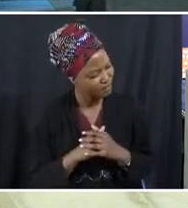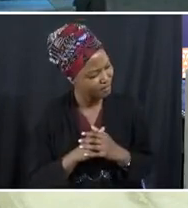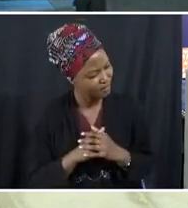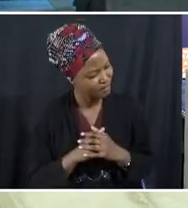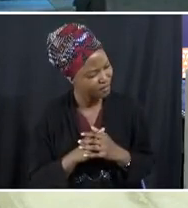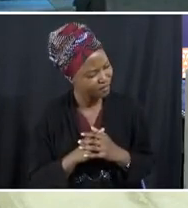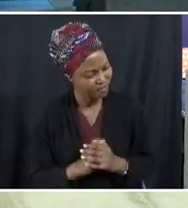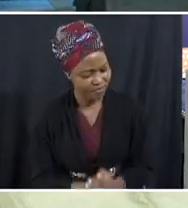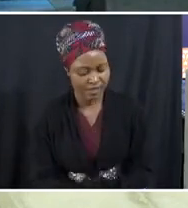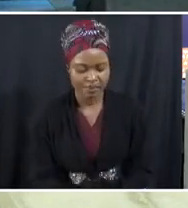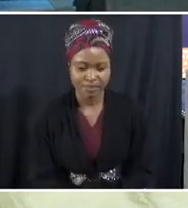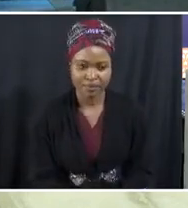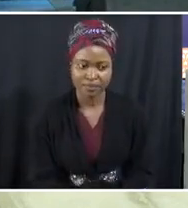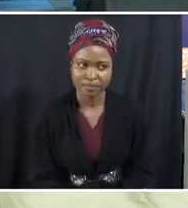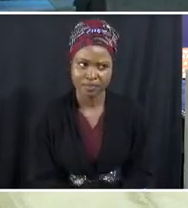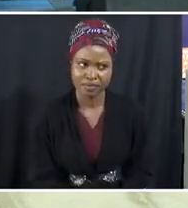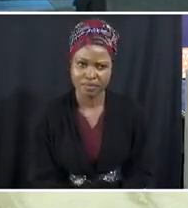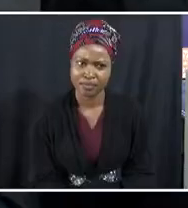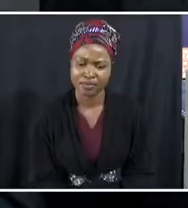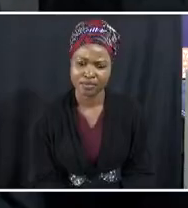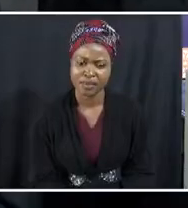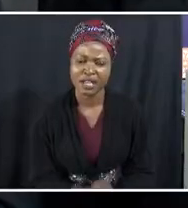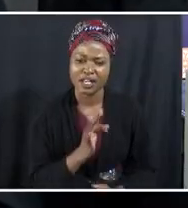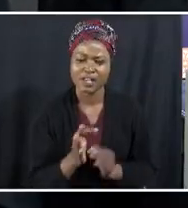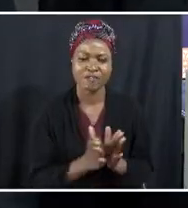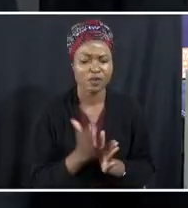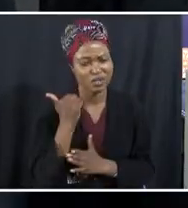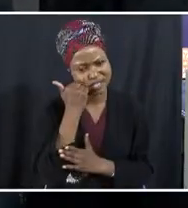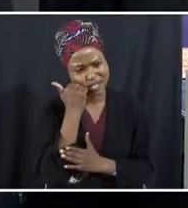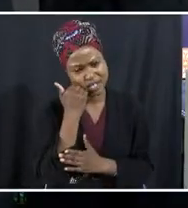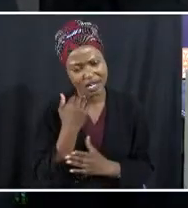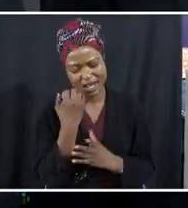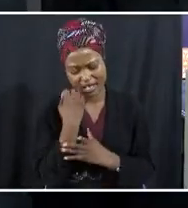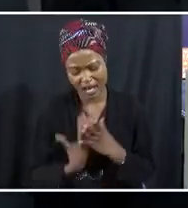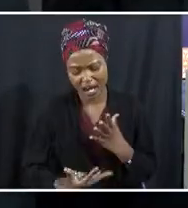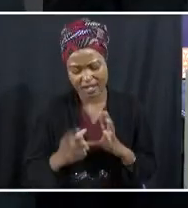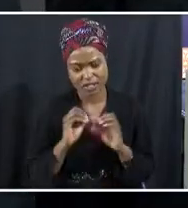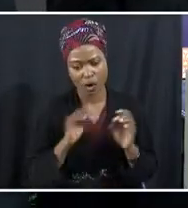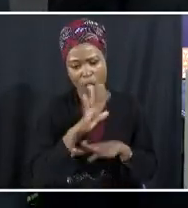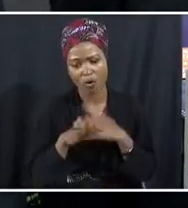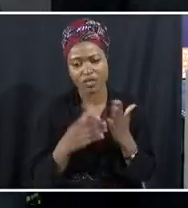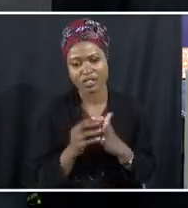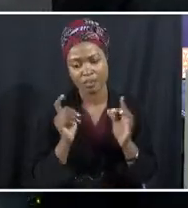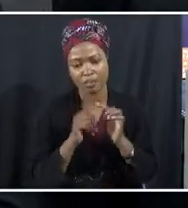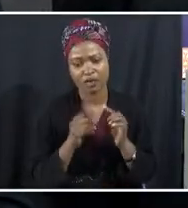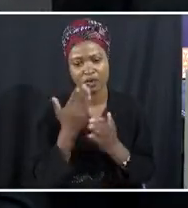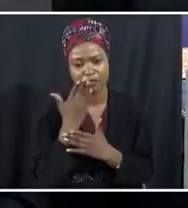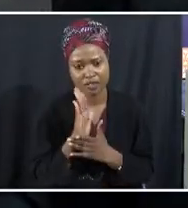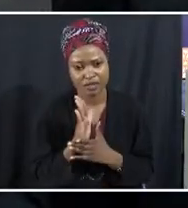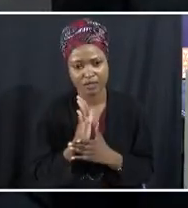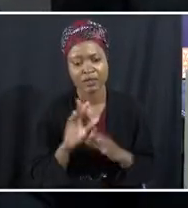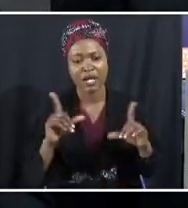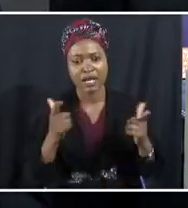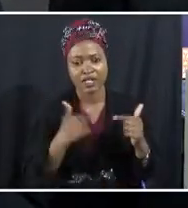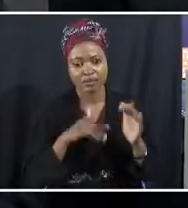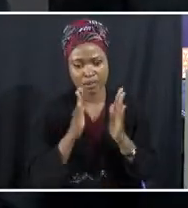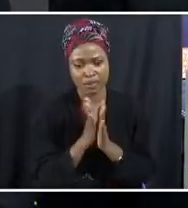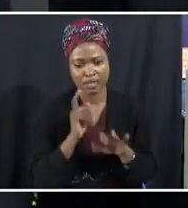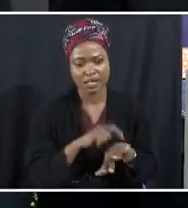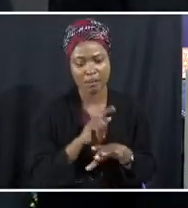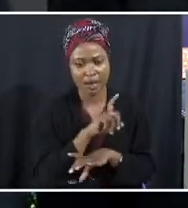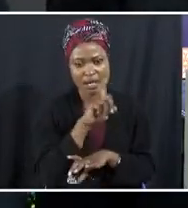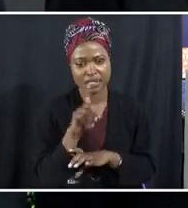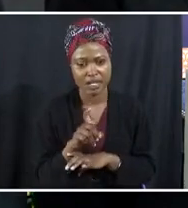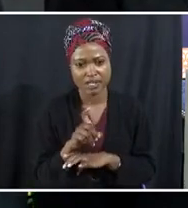relationship turmoils, don't be discouraged. Soon everything will be over. Allow me to pray, even as I request the